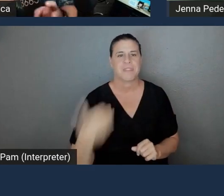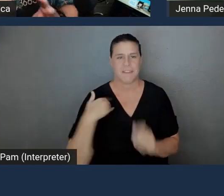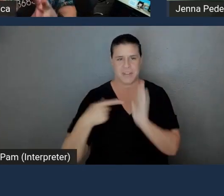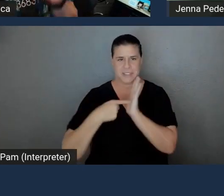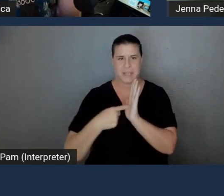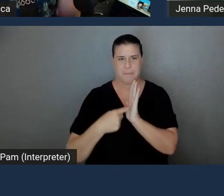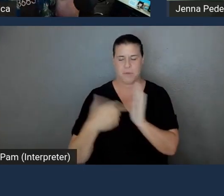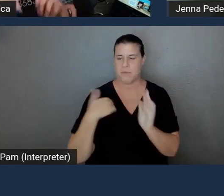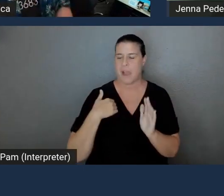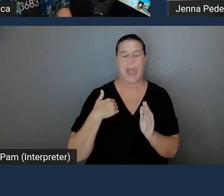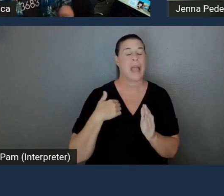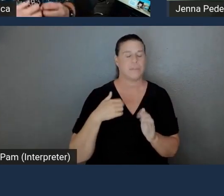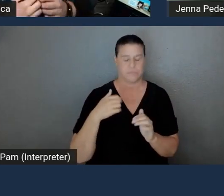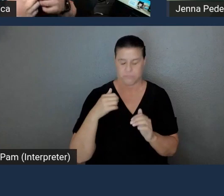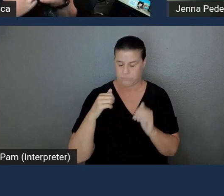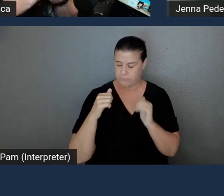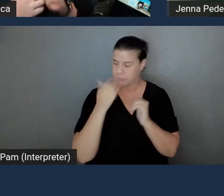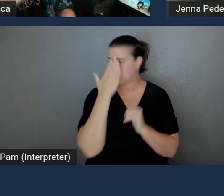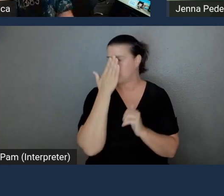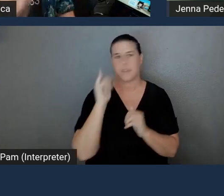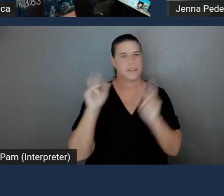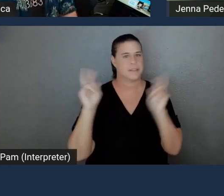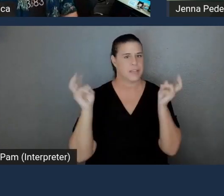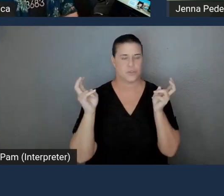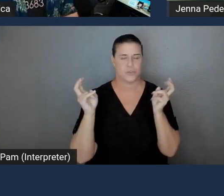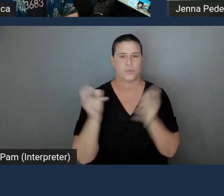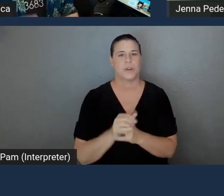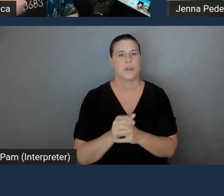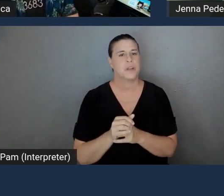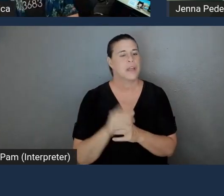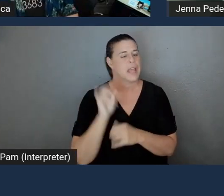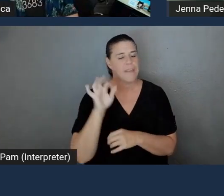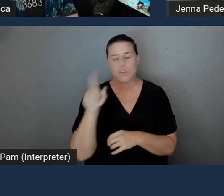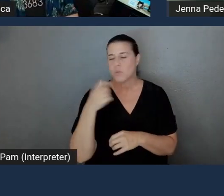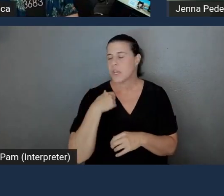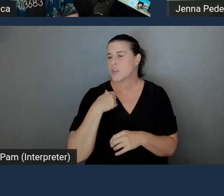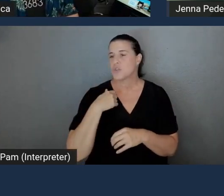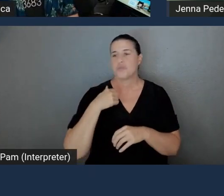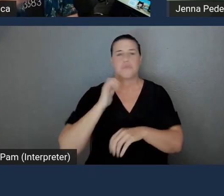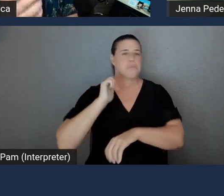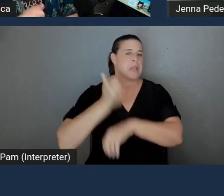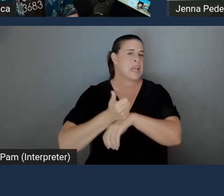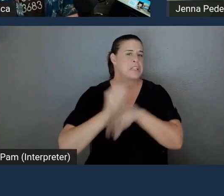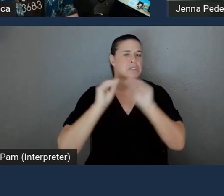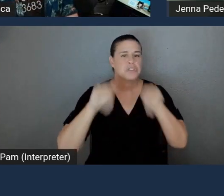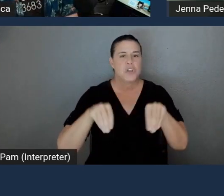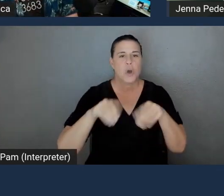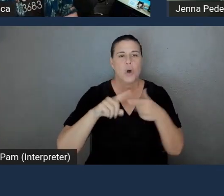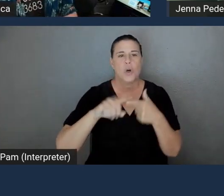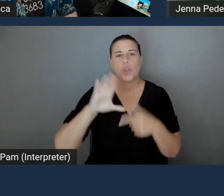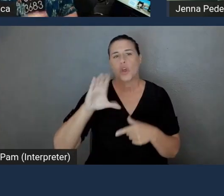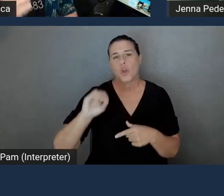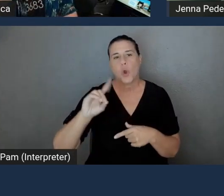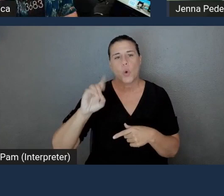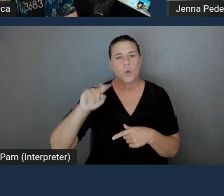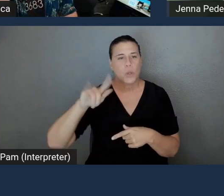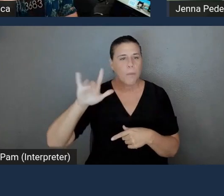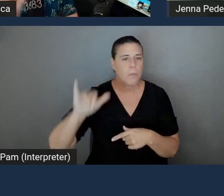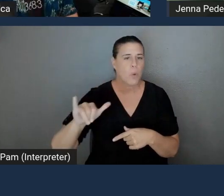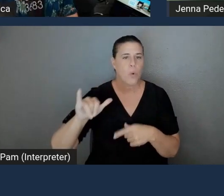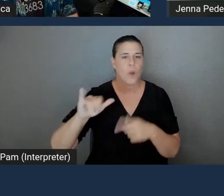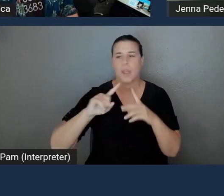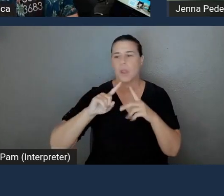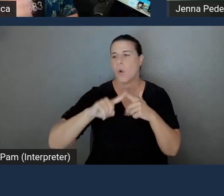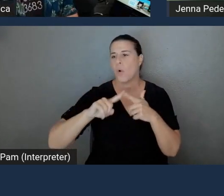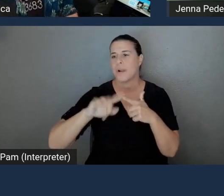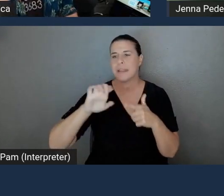I've ran into this issue. So if you ever needed to install for example, the co-deploy agent on your EC2 instances, or even the